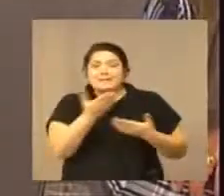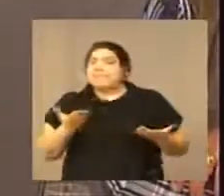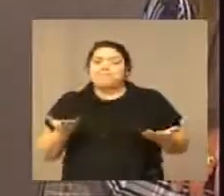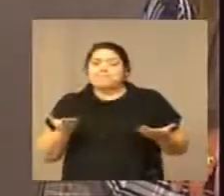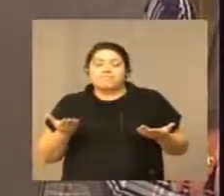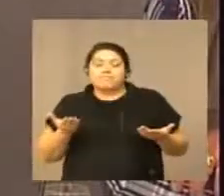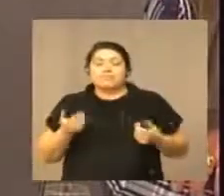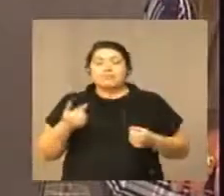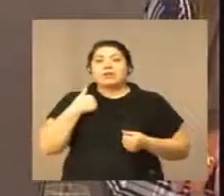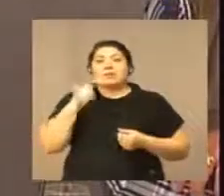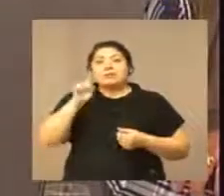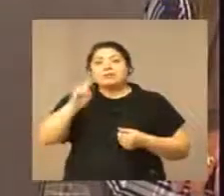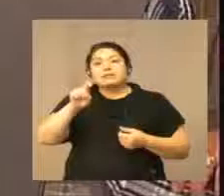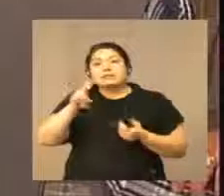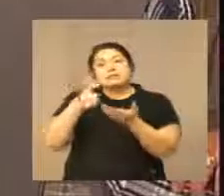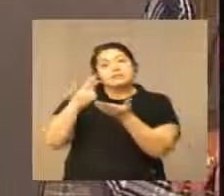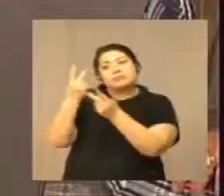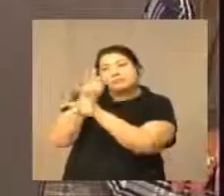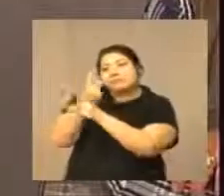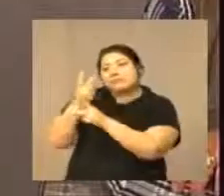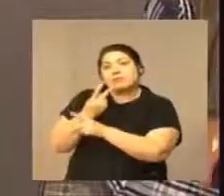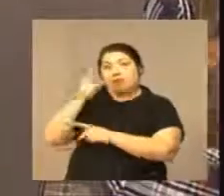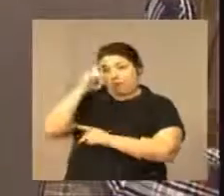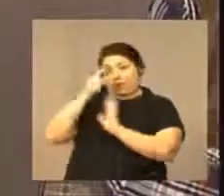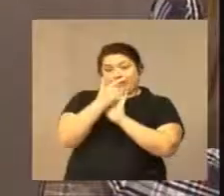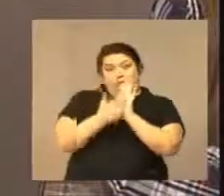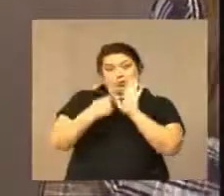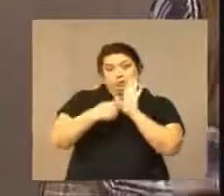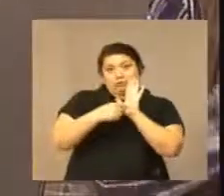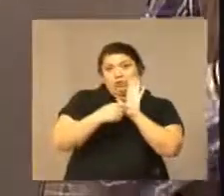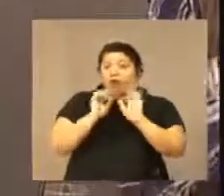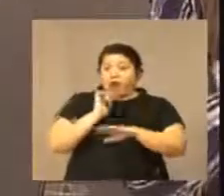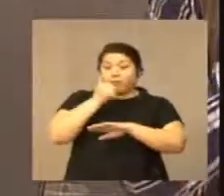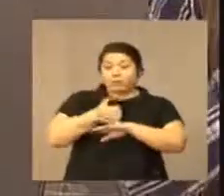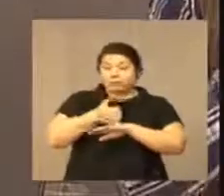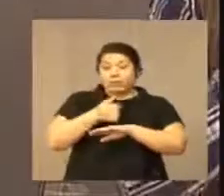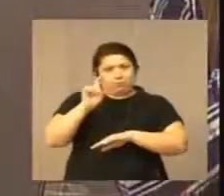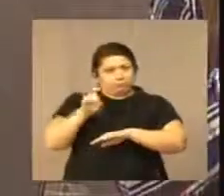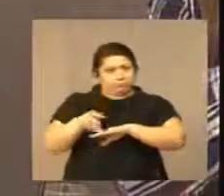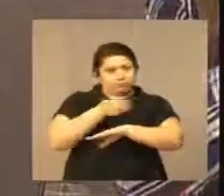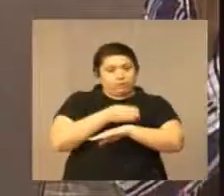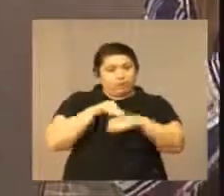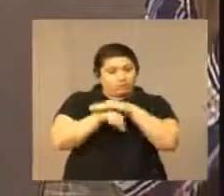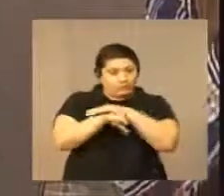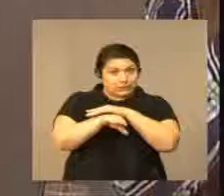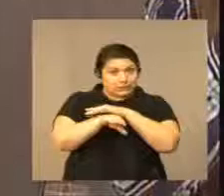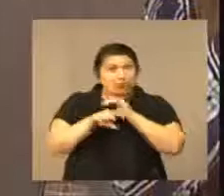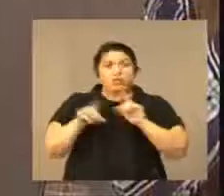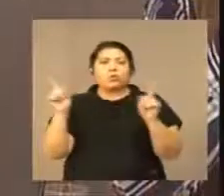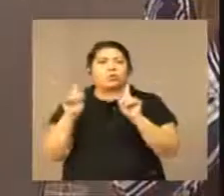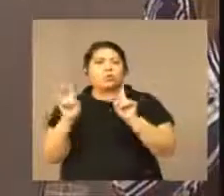need some funding in terms of supporting the legislation and implementing the legislation. And the ministers